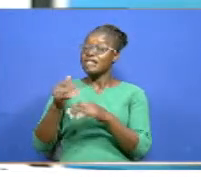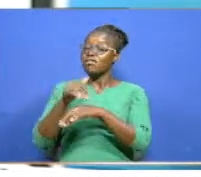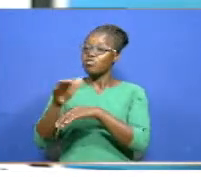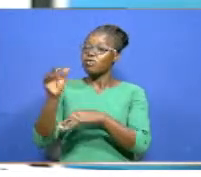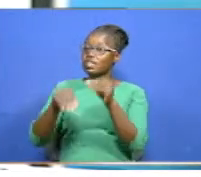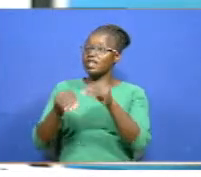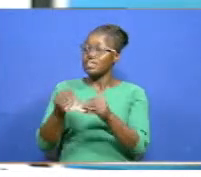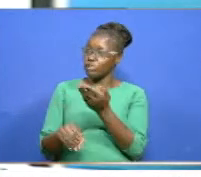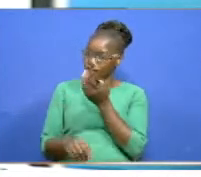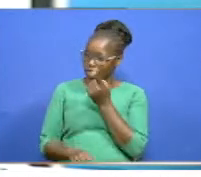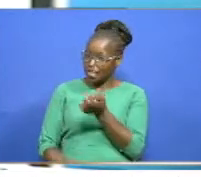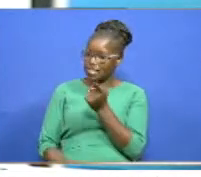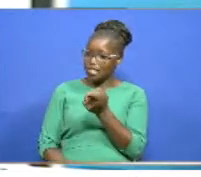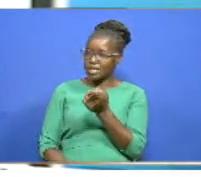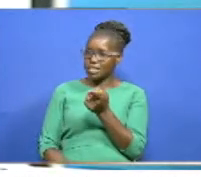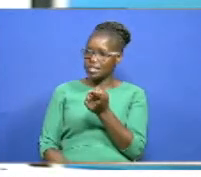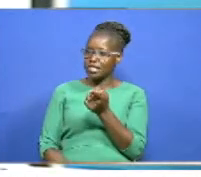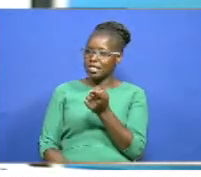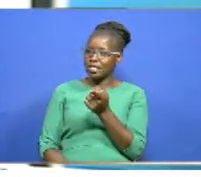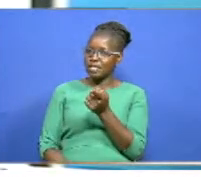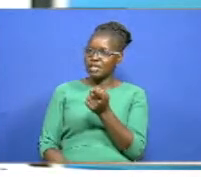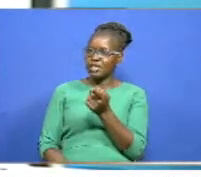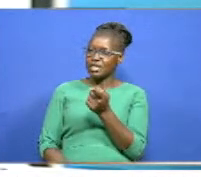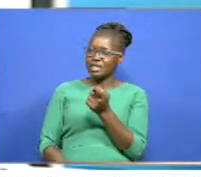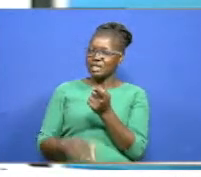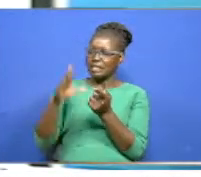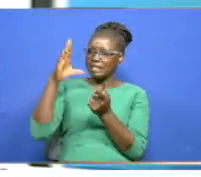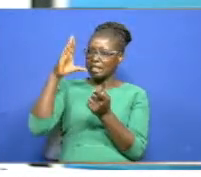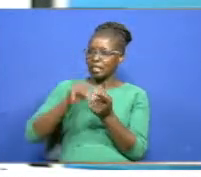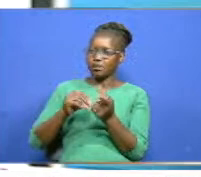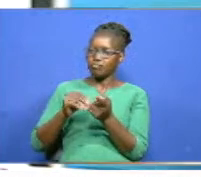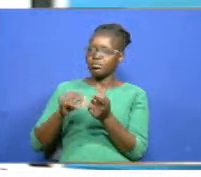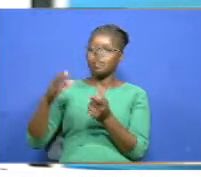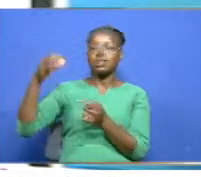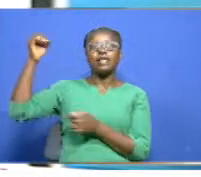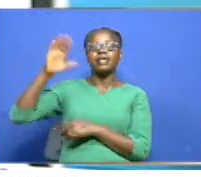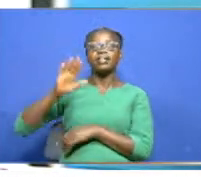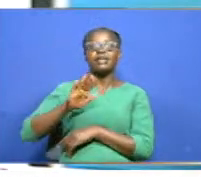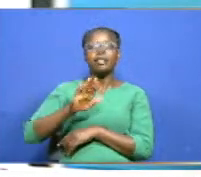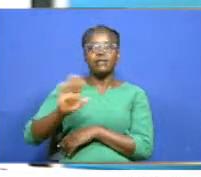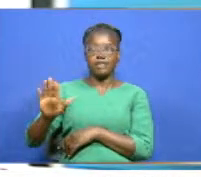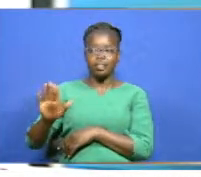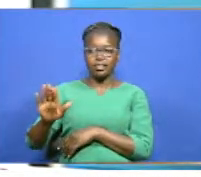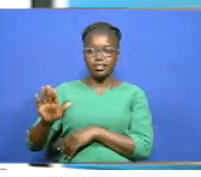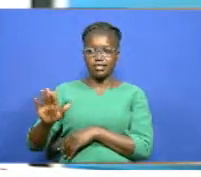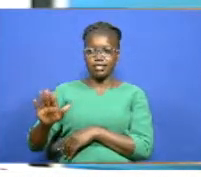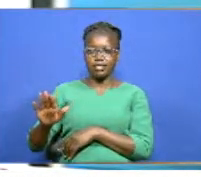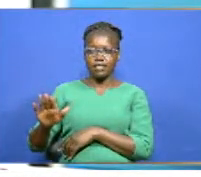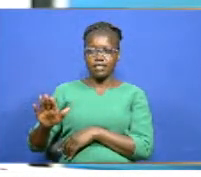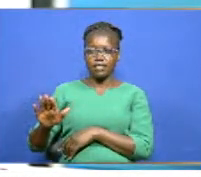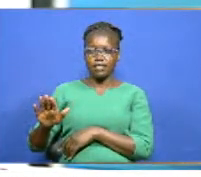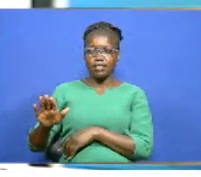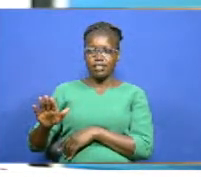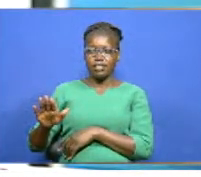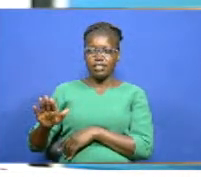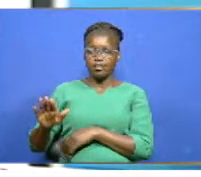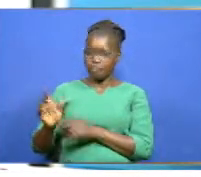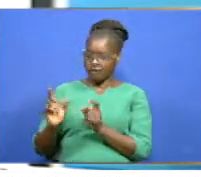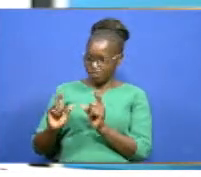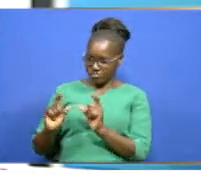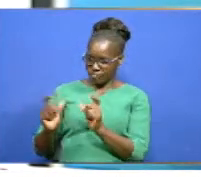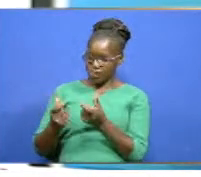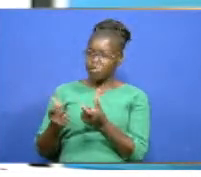election, it is going to dim on their political lights in terms of their clout